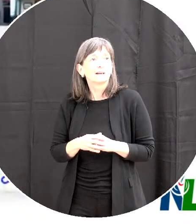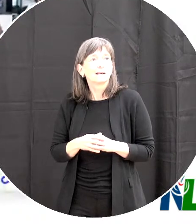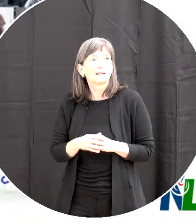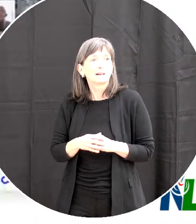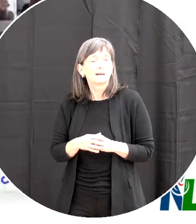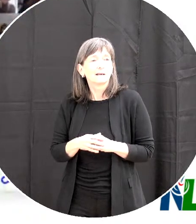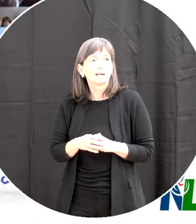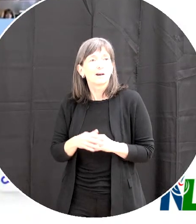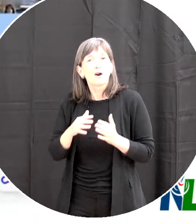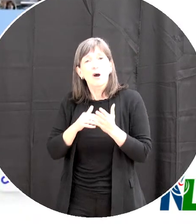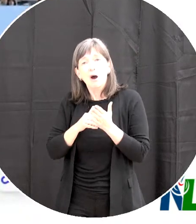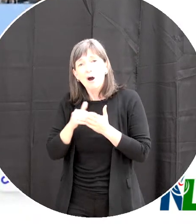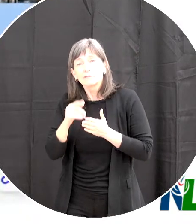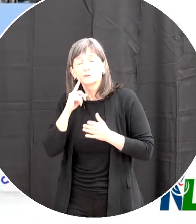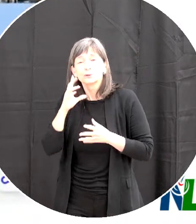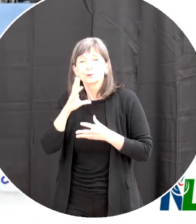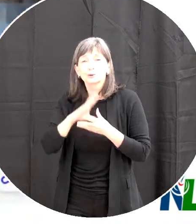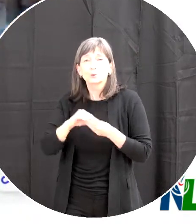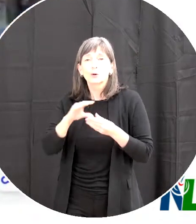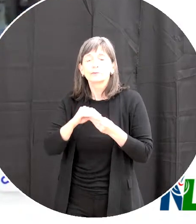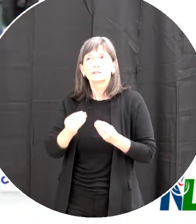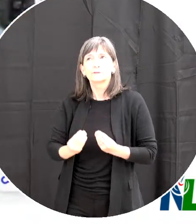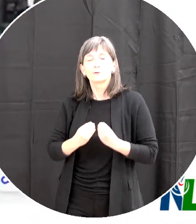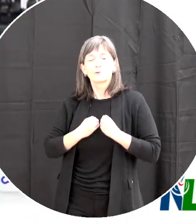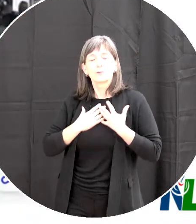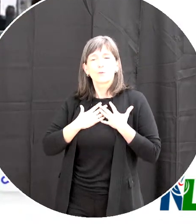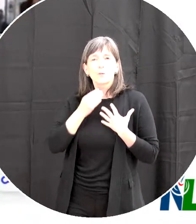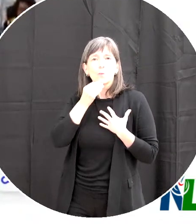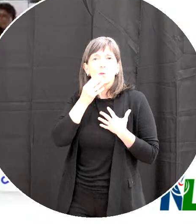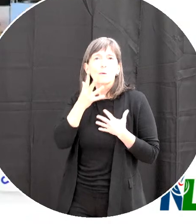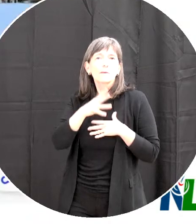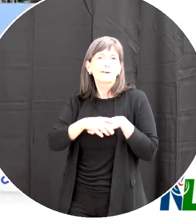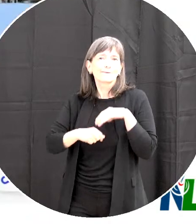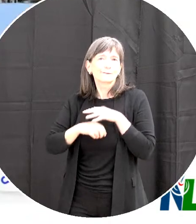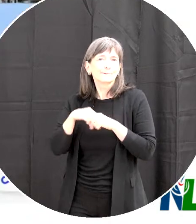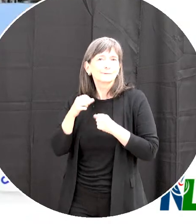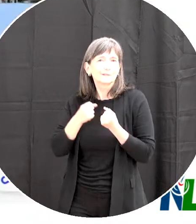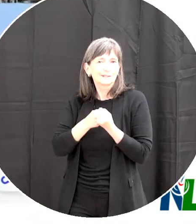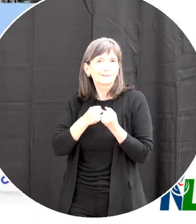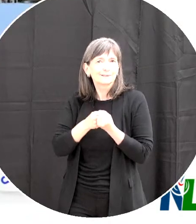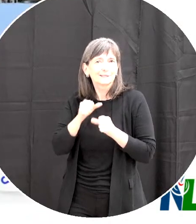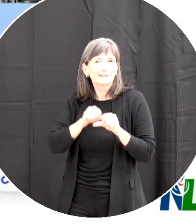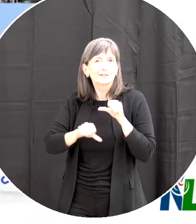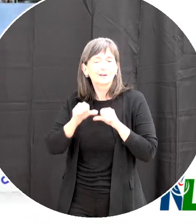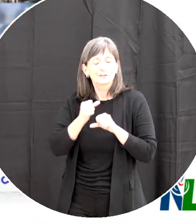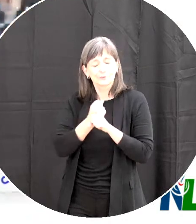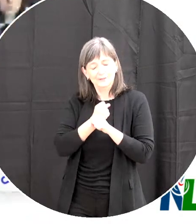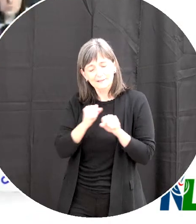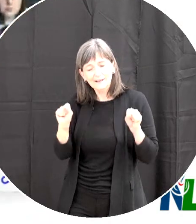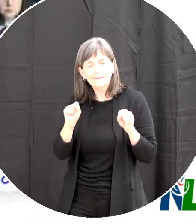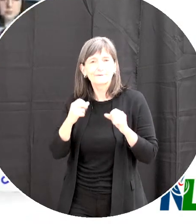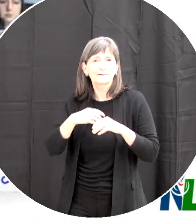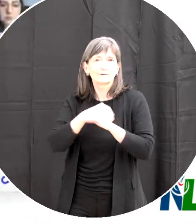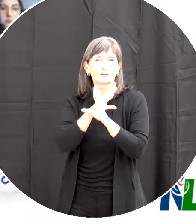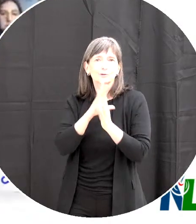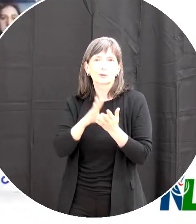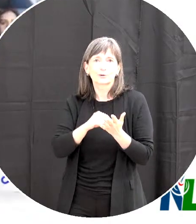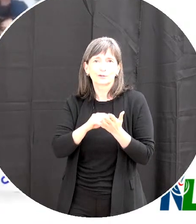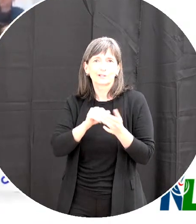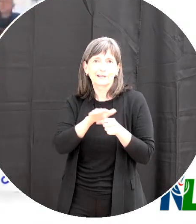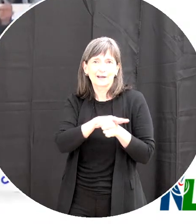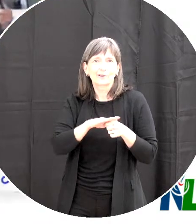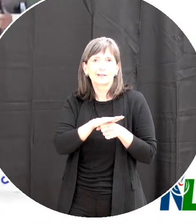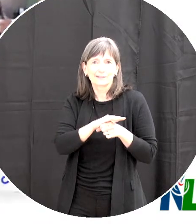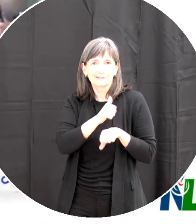warmth and feelings of comfort. We are creating the conditions for a safe virtual learning space where we can foster